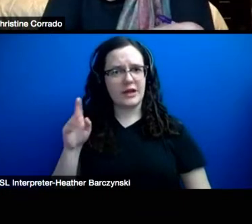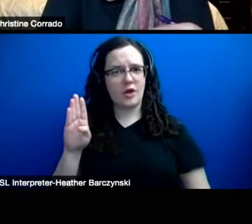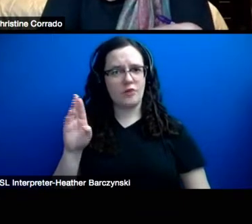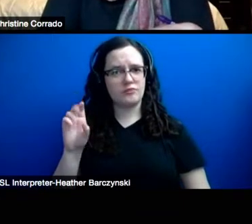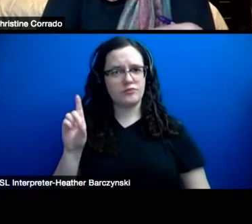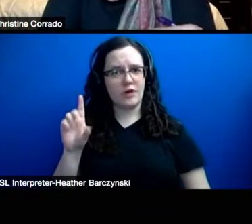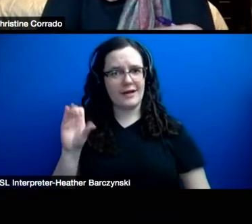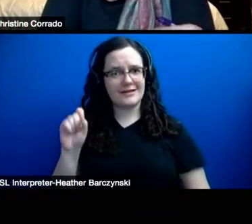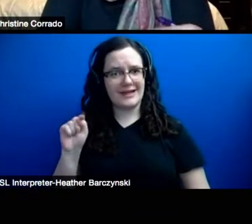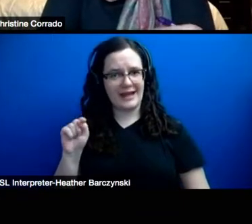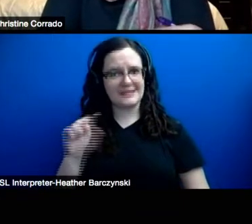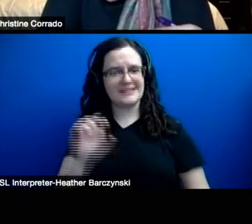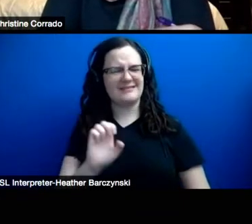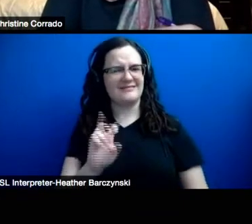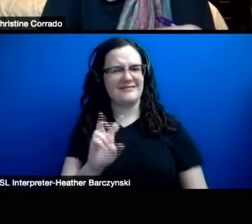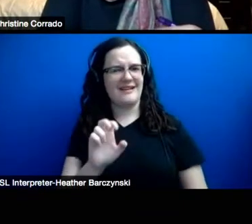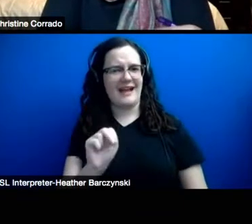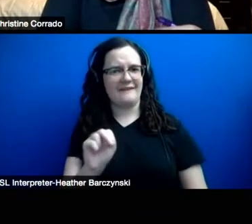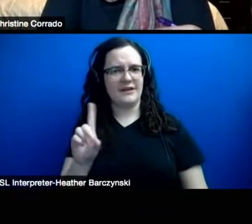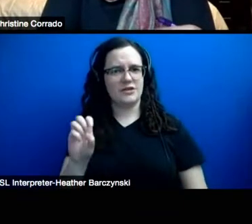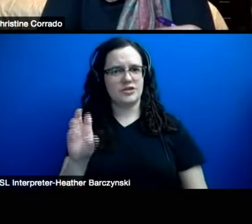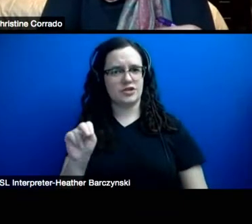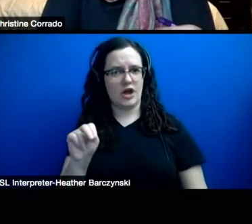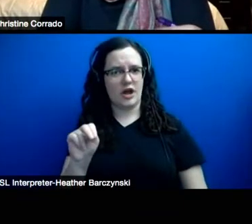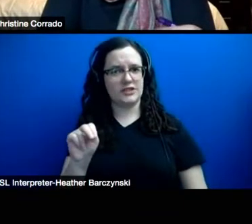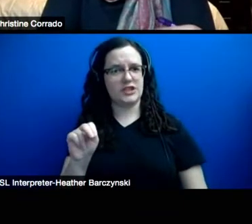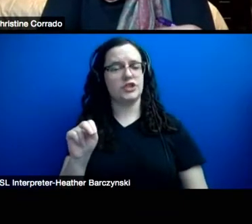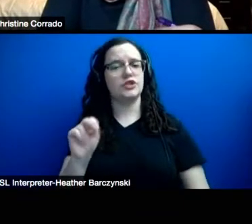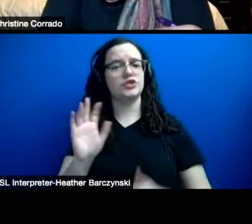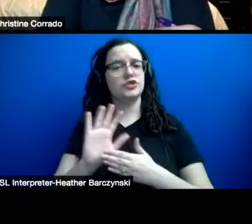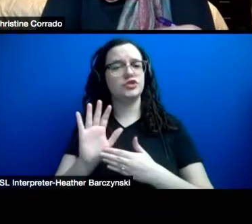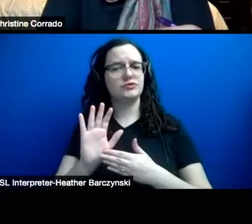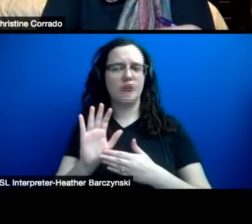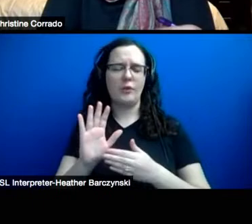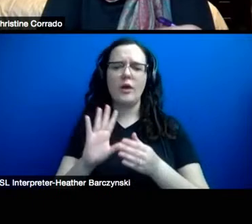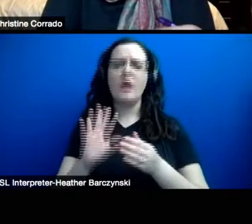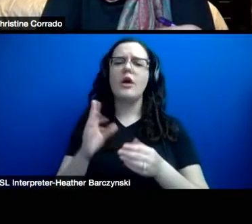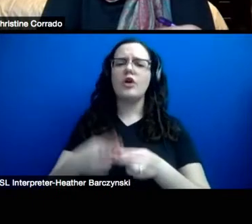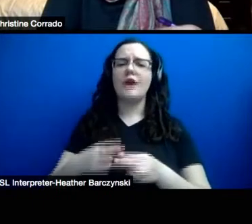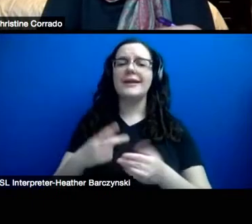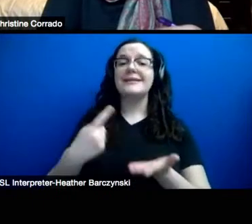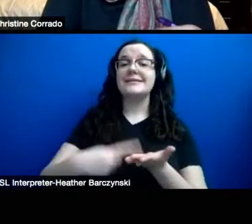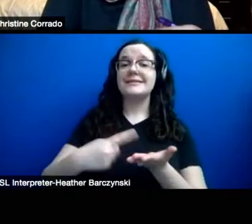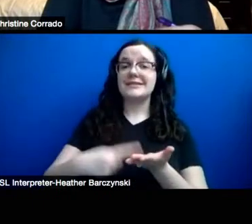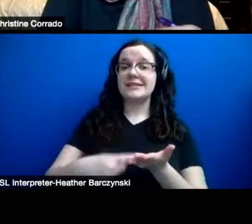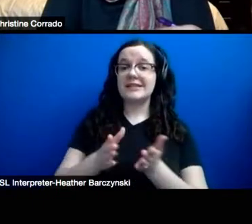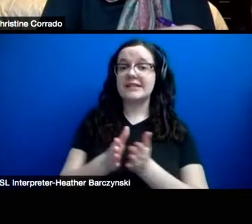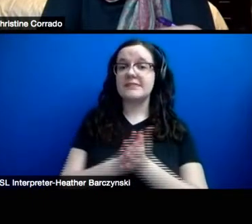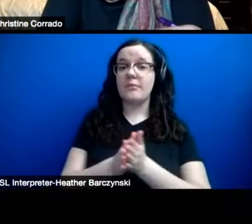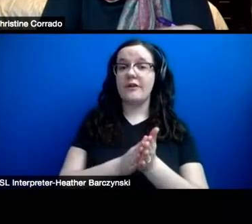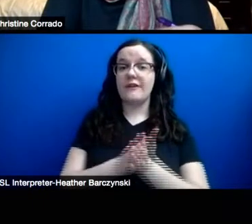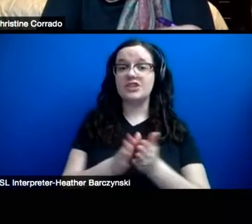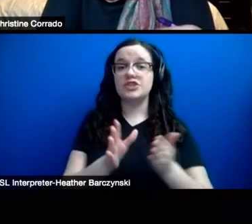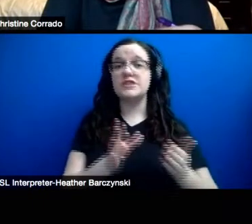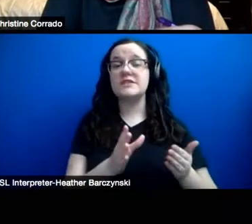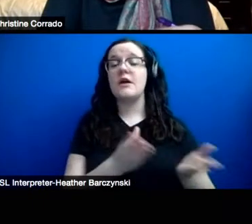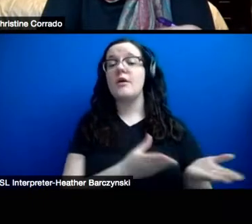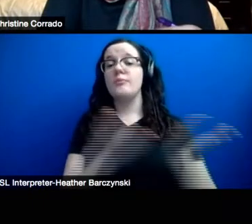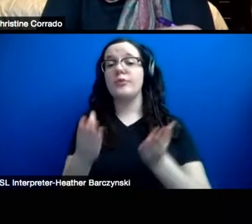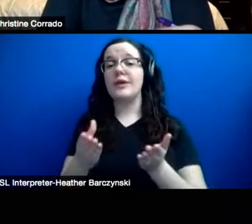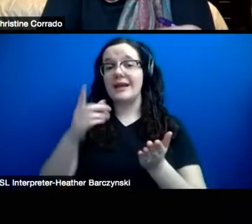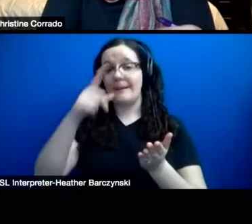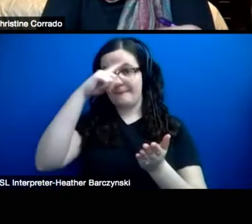AM, which was entitled, "Discussing the Motivations Bringing Black Americans to the Palestinian